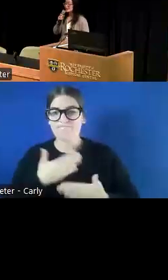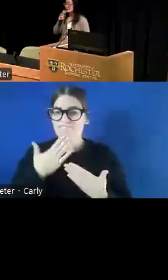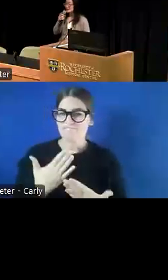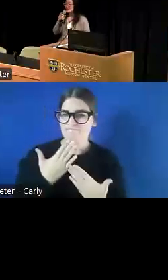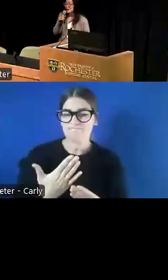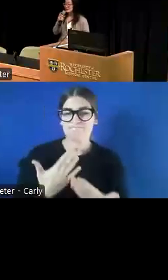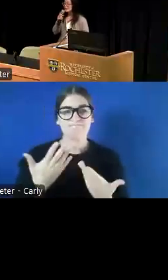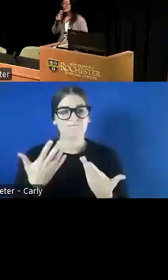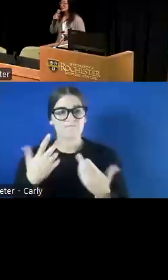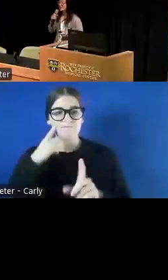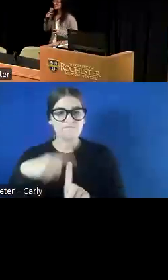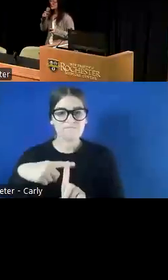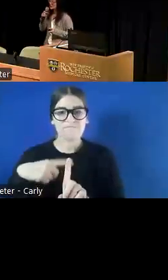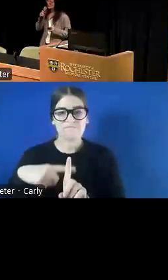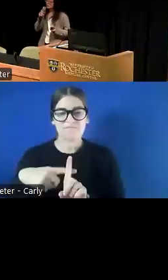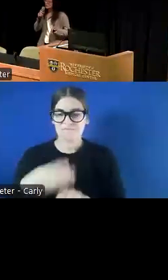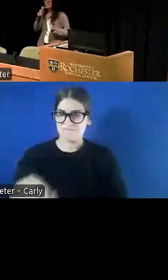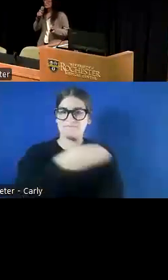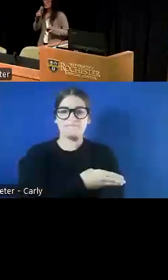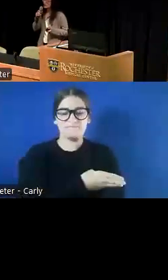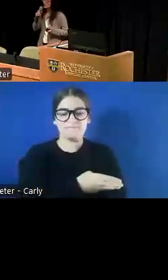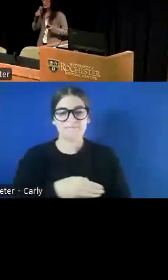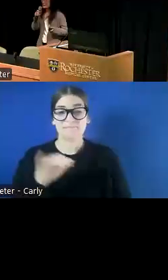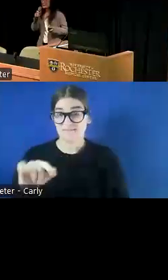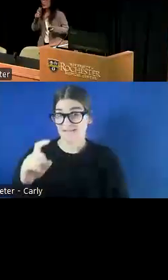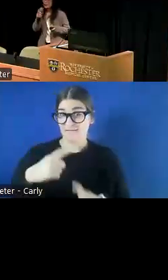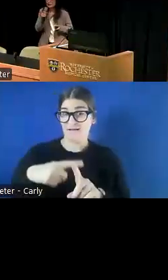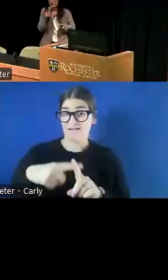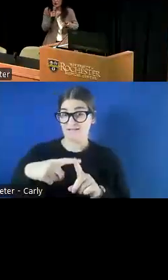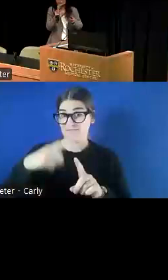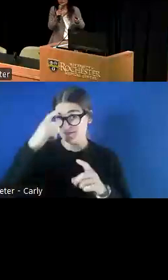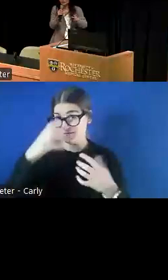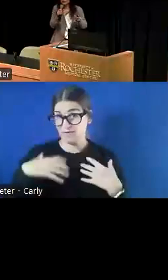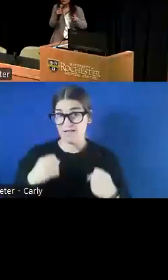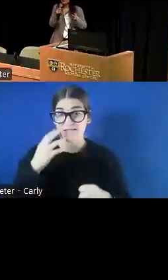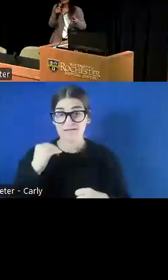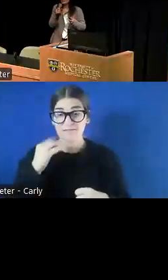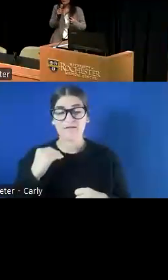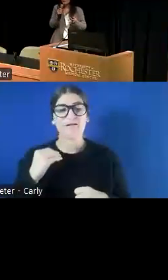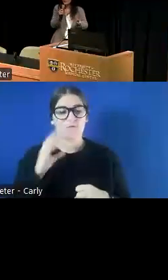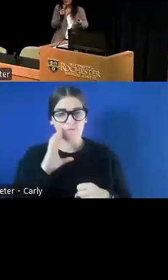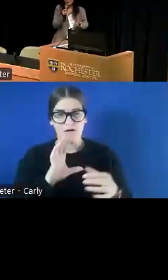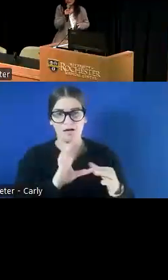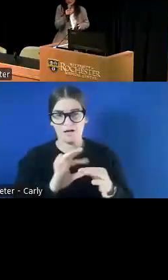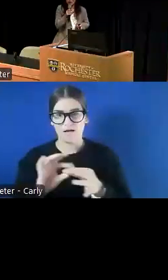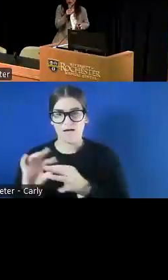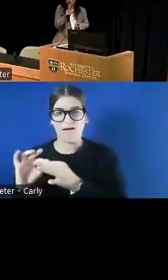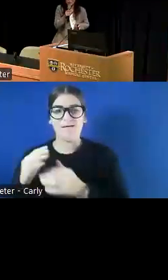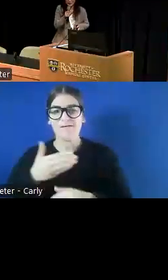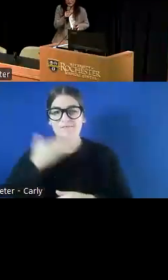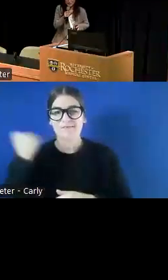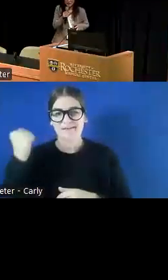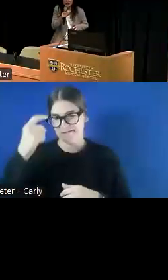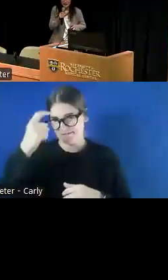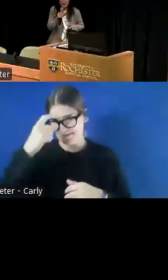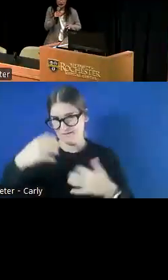And these positive mental health traits or states are also independently connected with better mental health